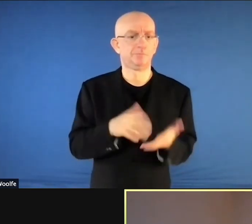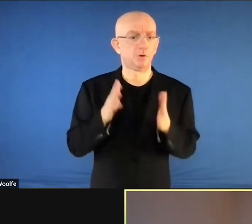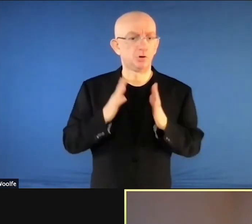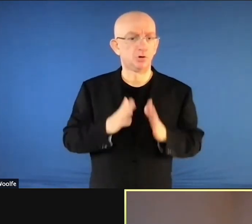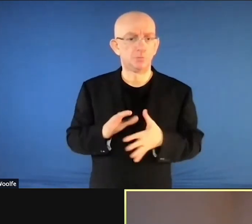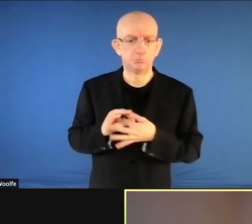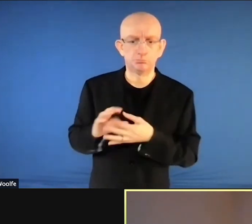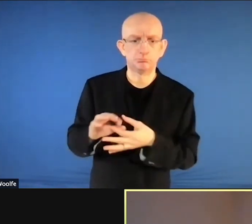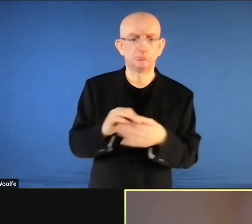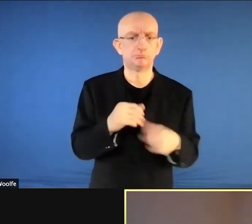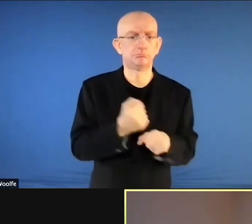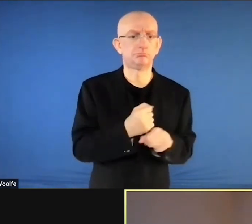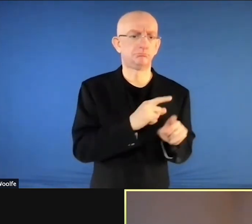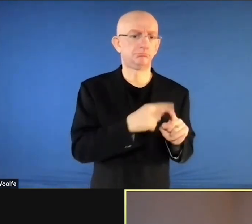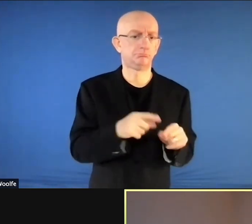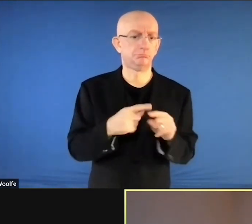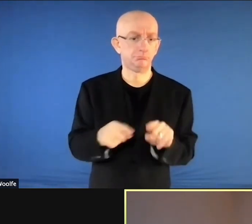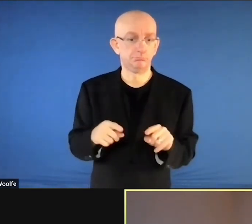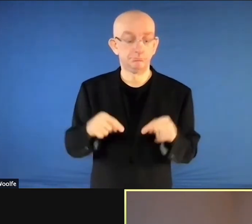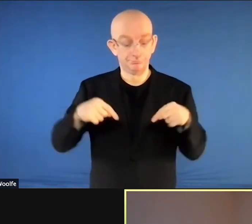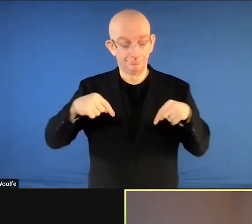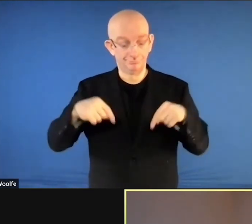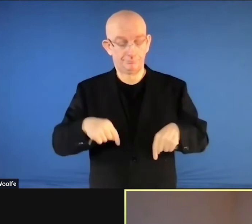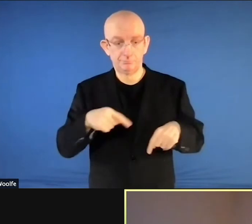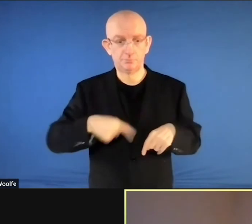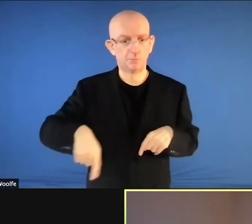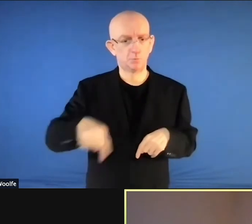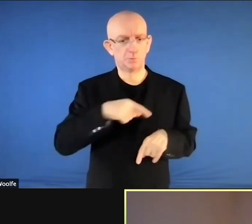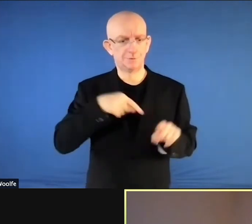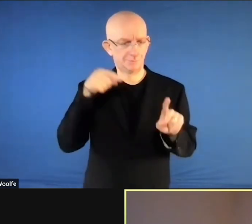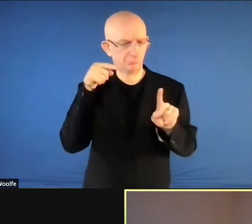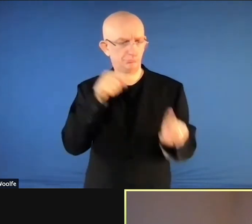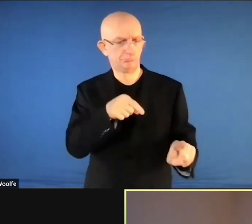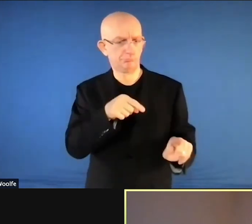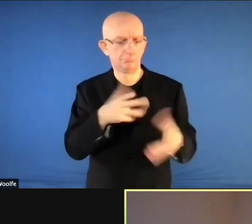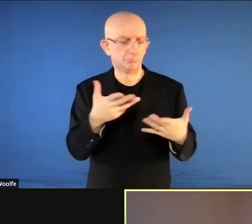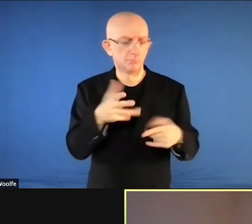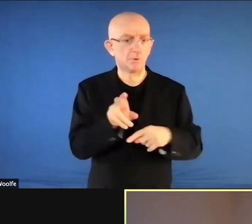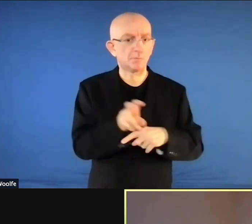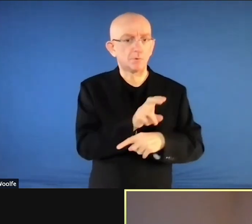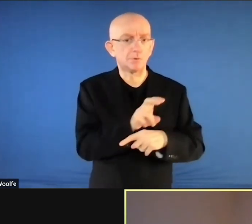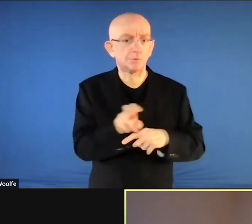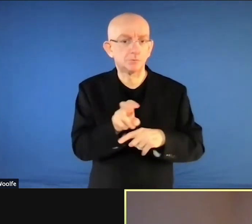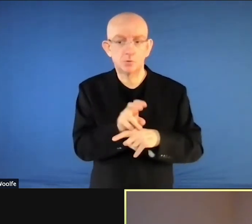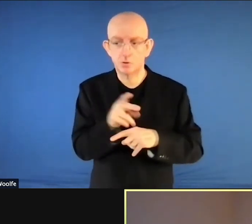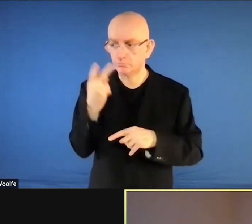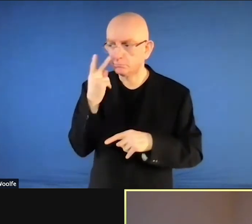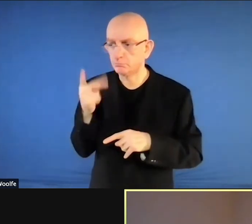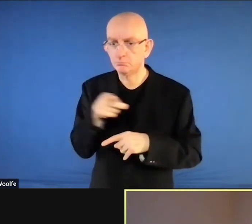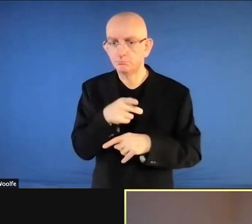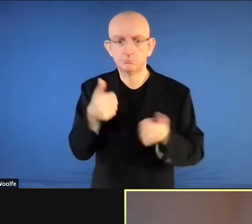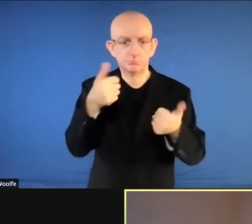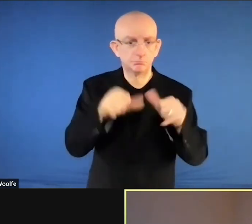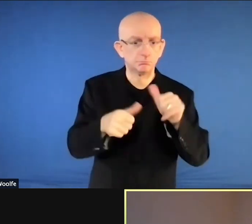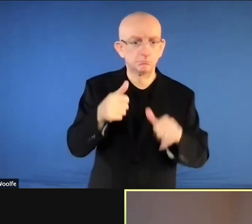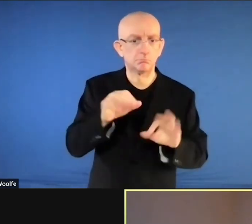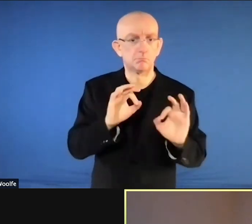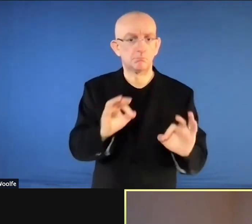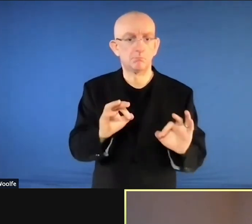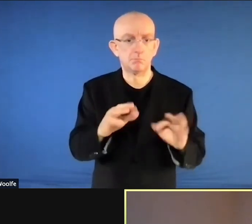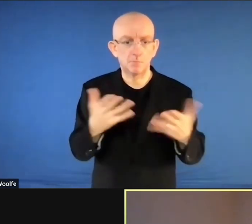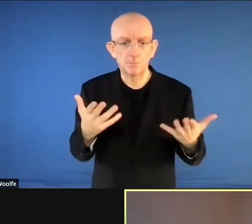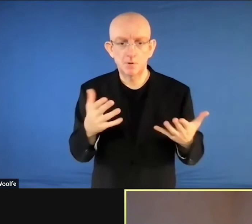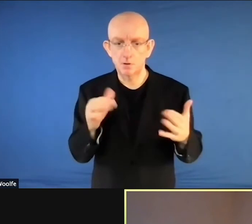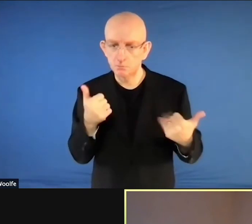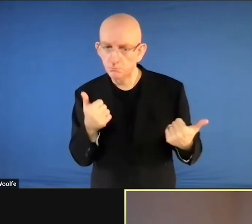the needs assessment, the monitoring and the evaluation of humanitarian programs. So that would be an additional